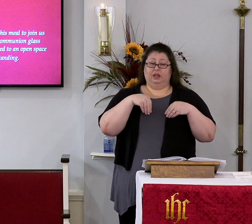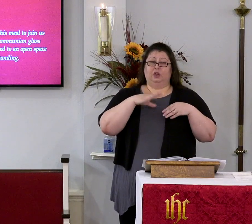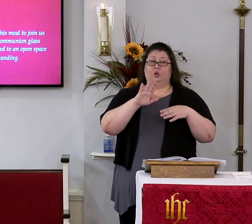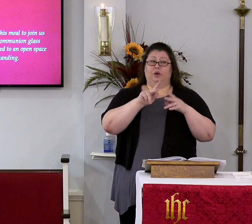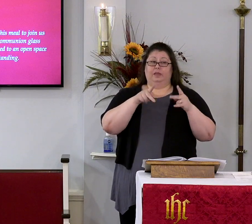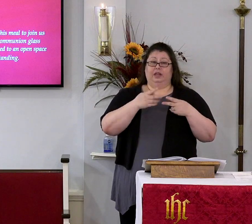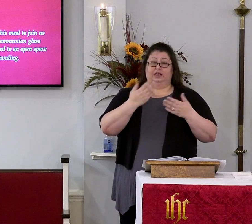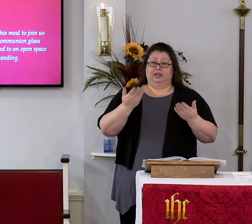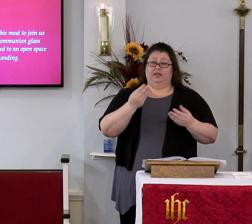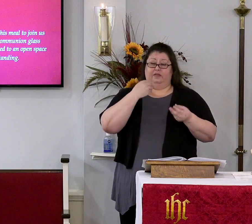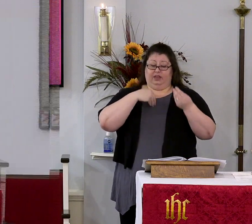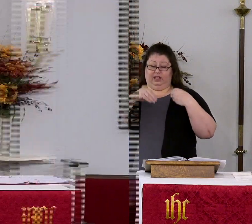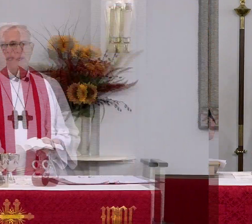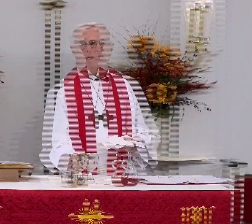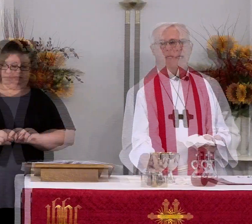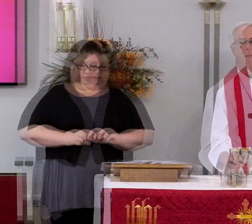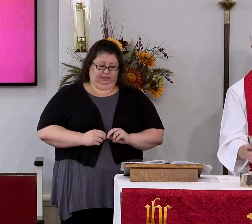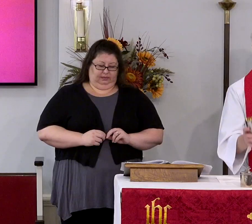at the feast.